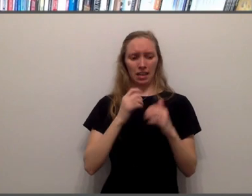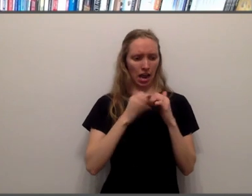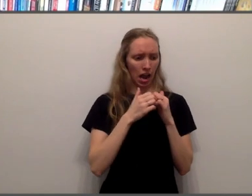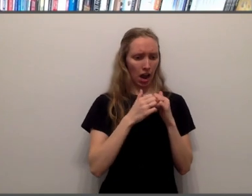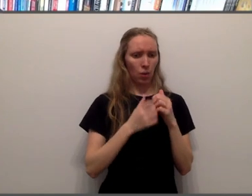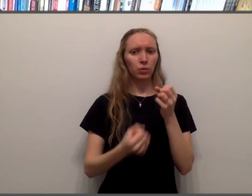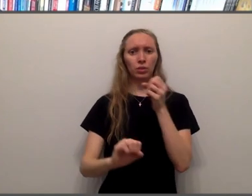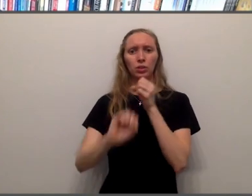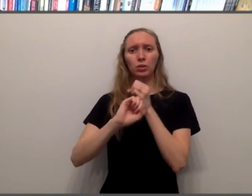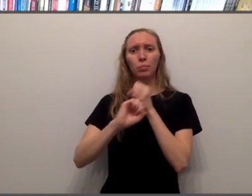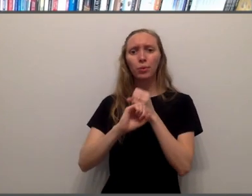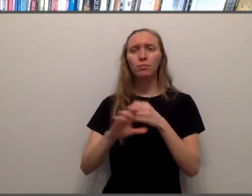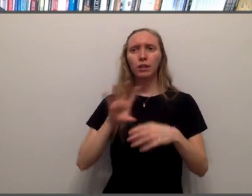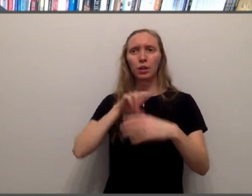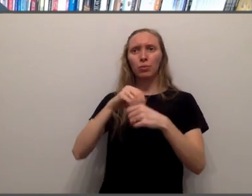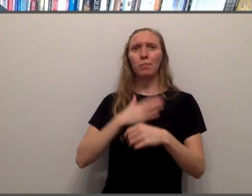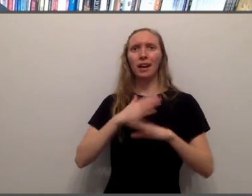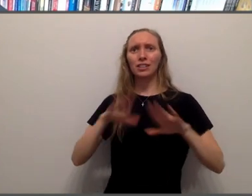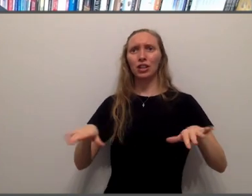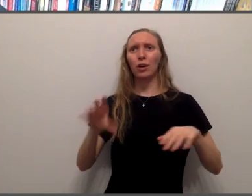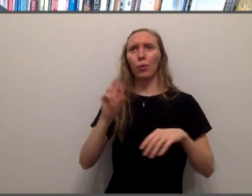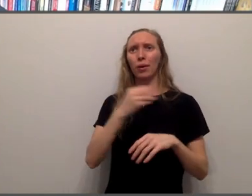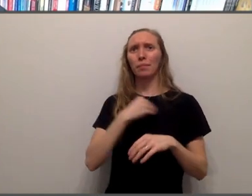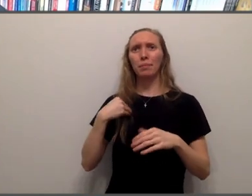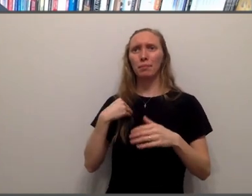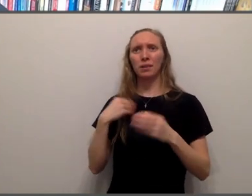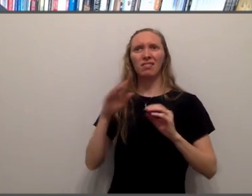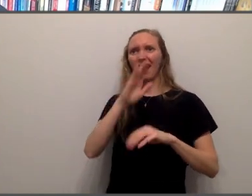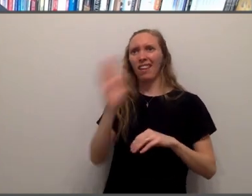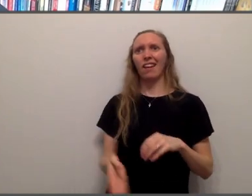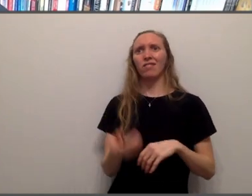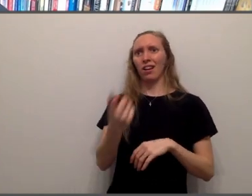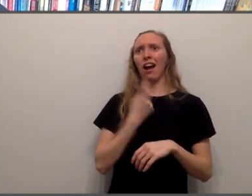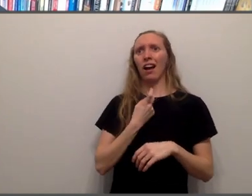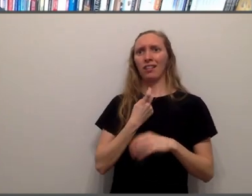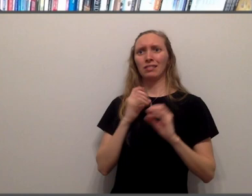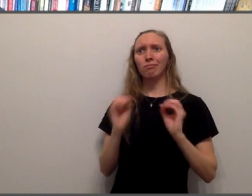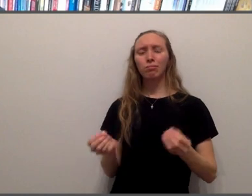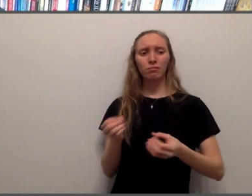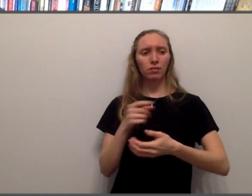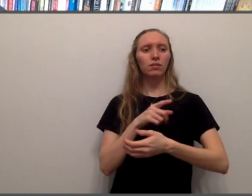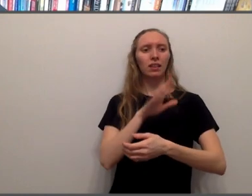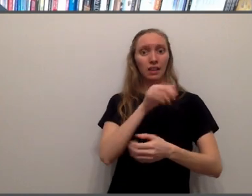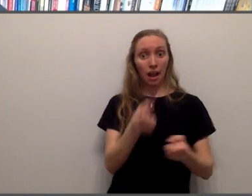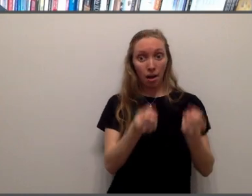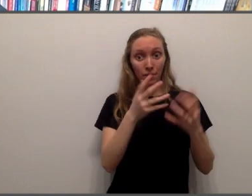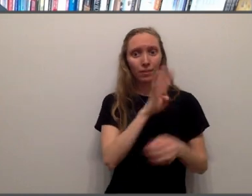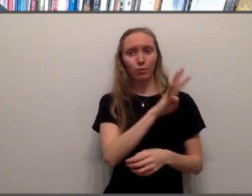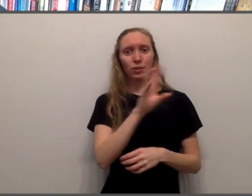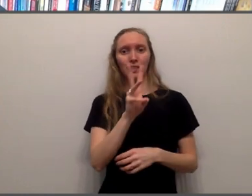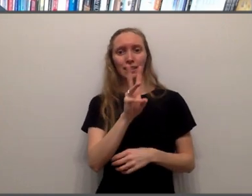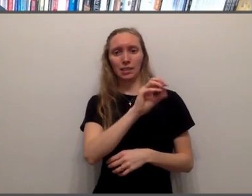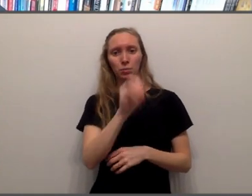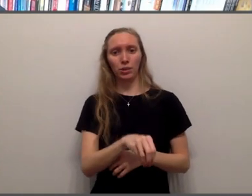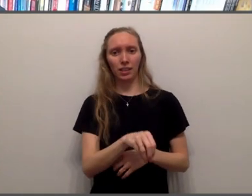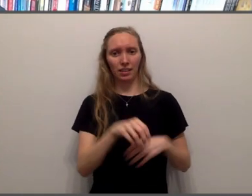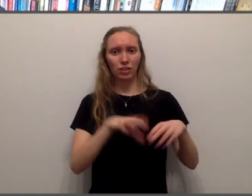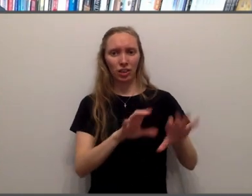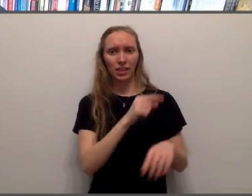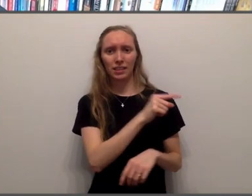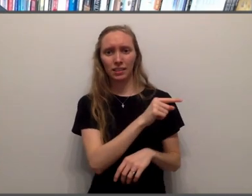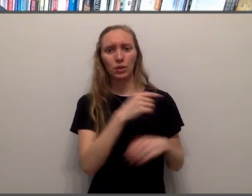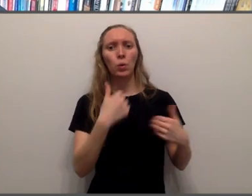margins. So I think there's a couple of things that we can learn, and maybe even more importantly, a couple of things that we can